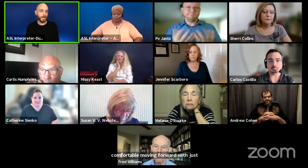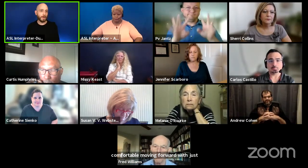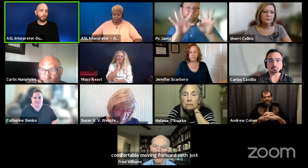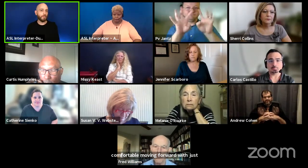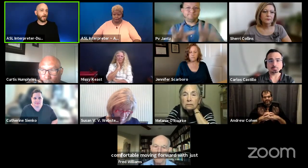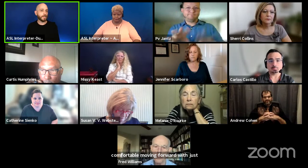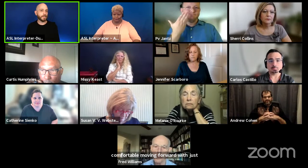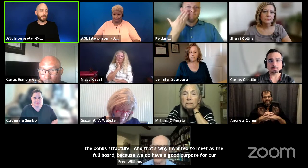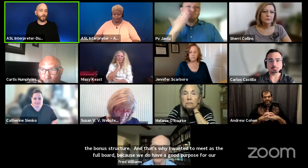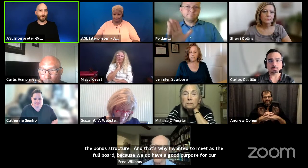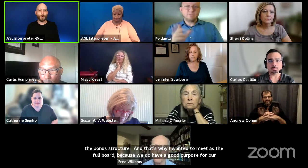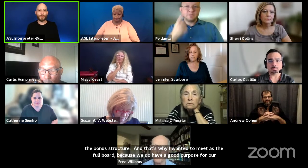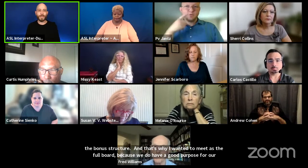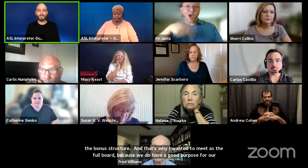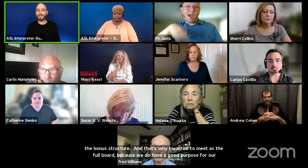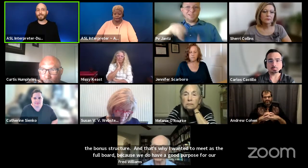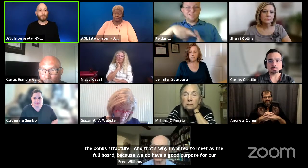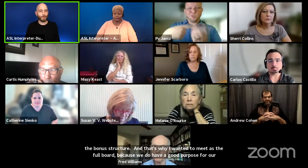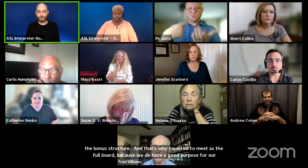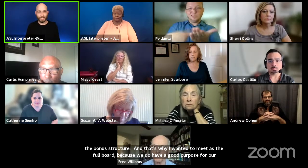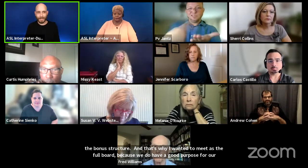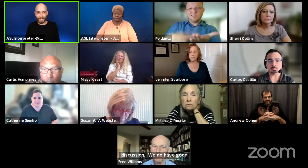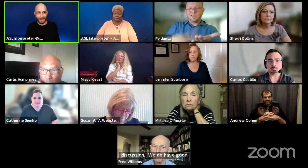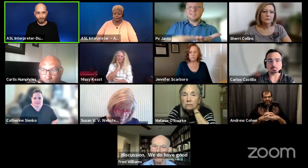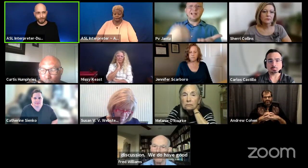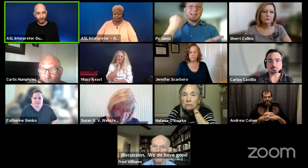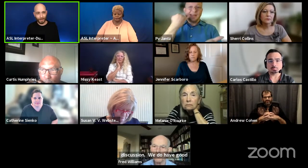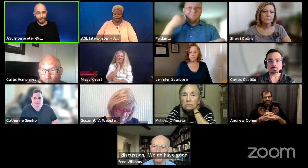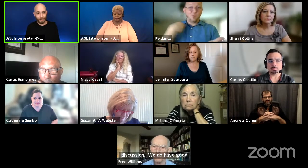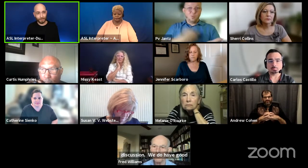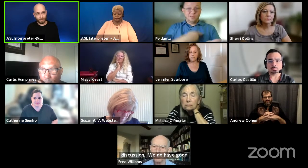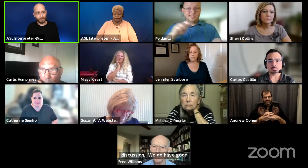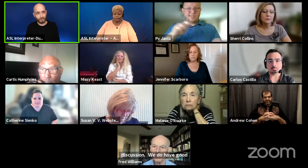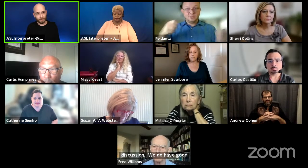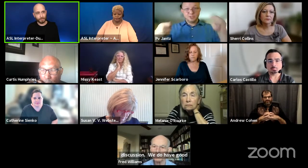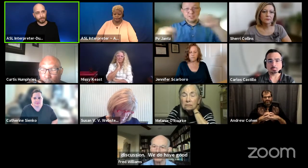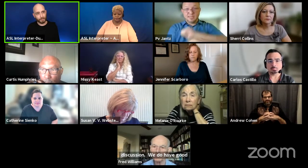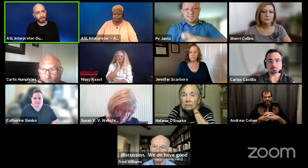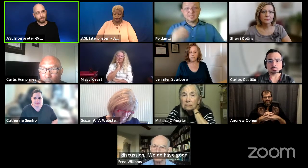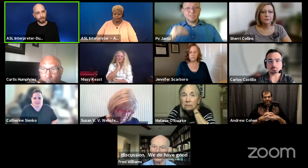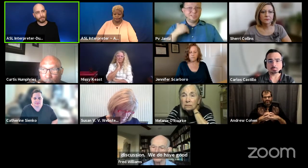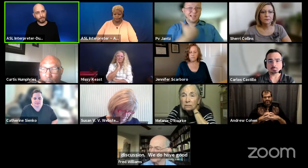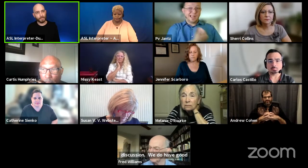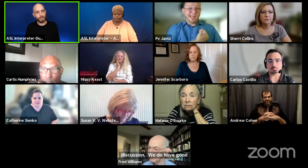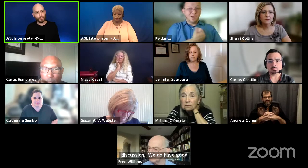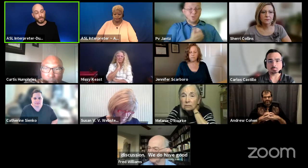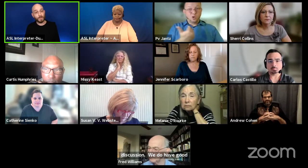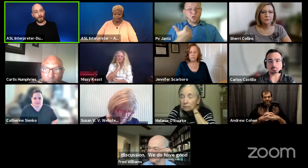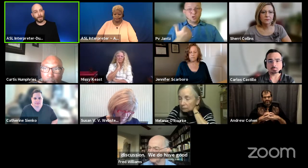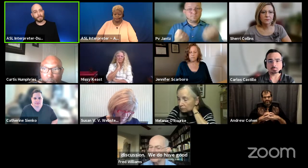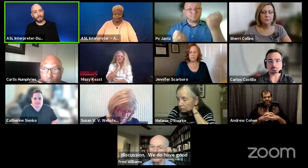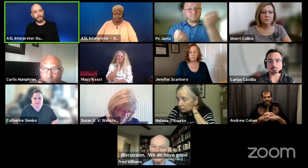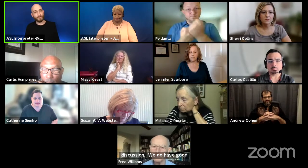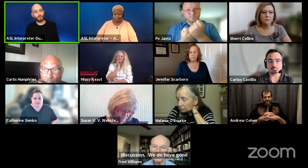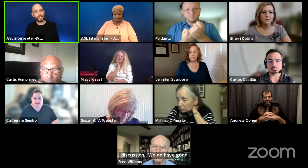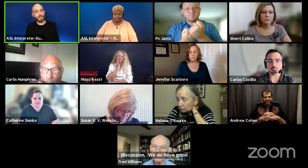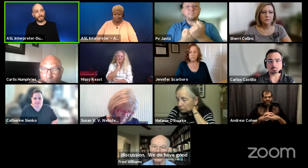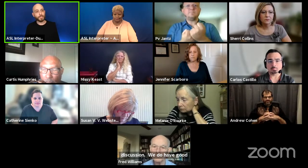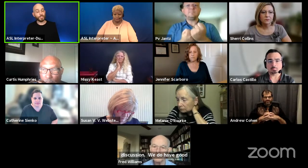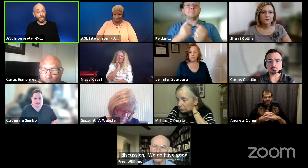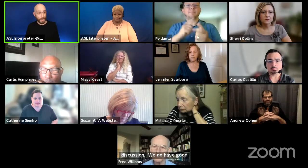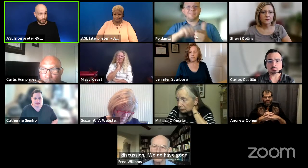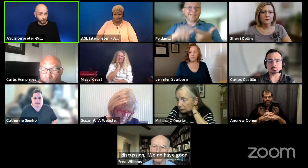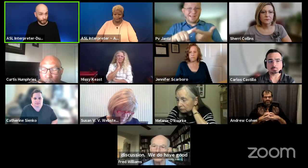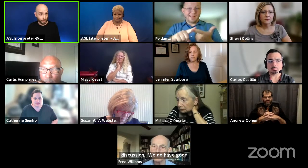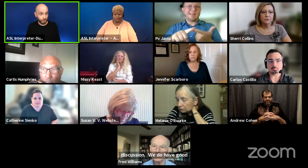points, but we don't know the exact numbers that they have in mind. So keep in mind that if